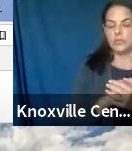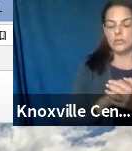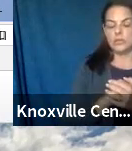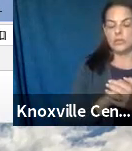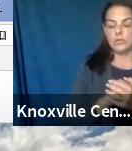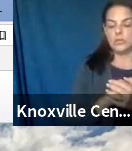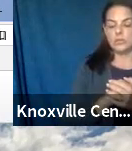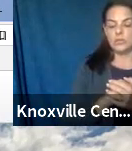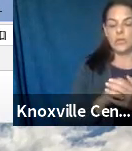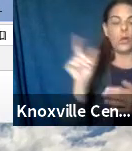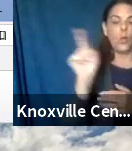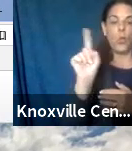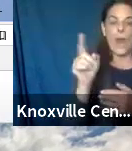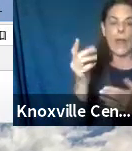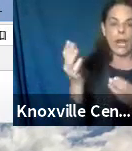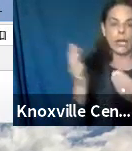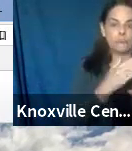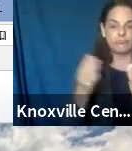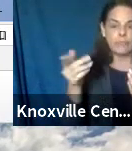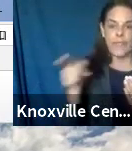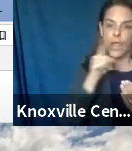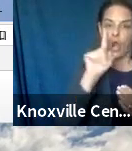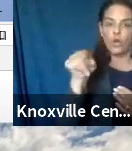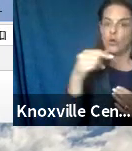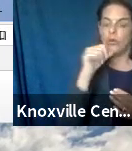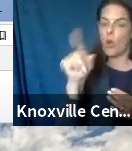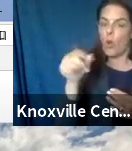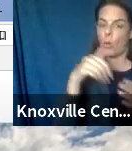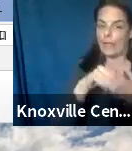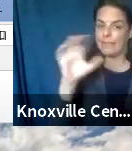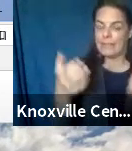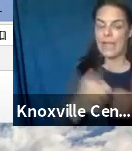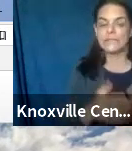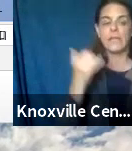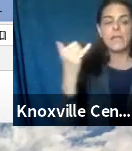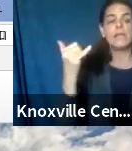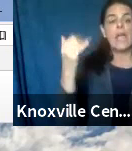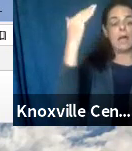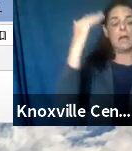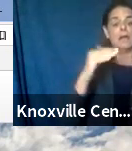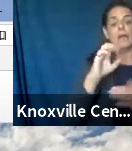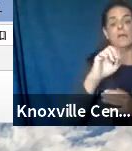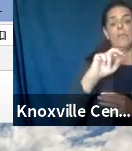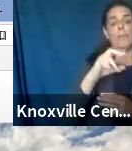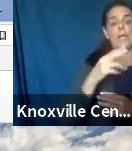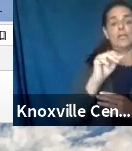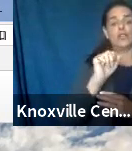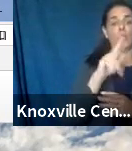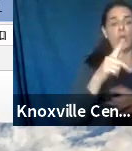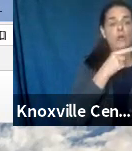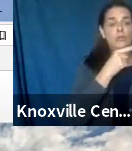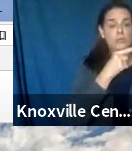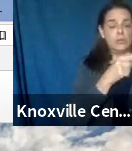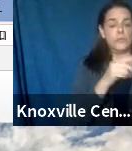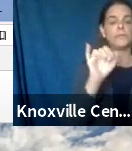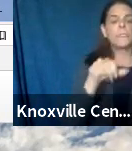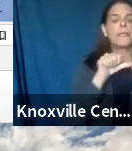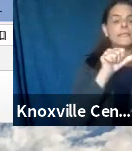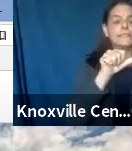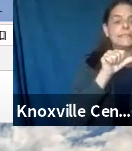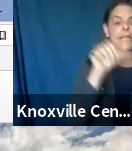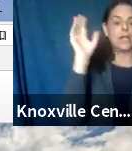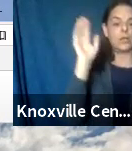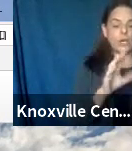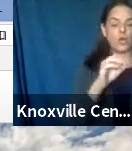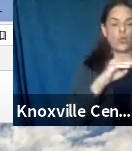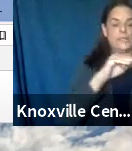wherever they are, not just in the classroom. So we'll move on to the benchmarks. First benchmark, sustained reduction or stability